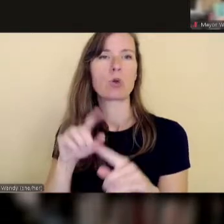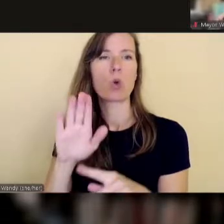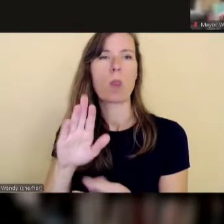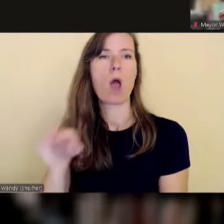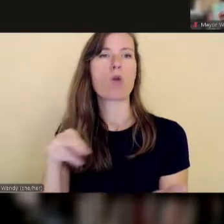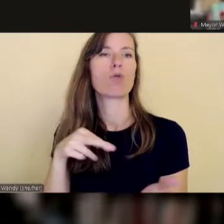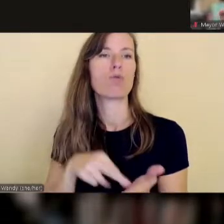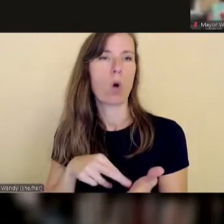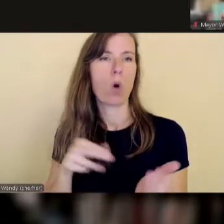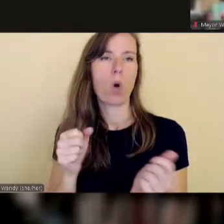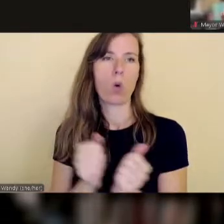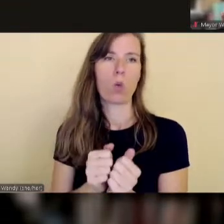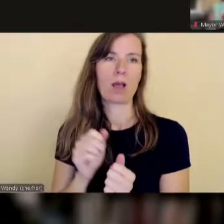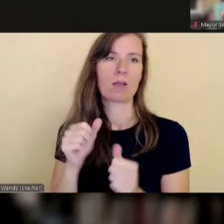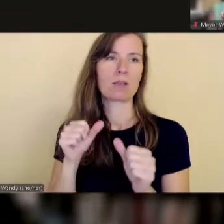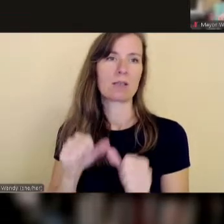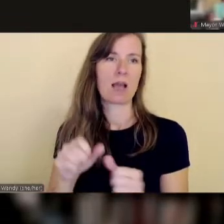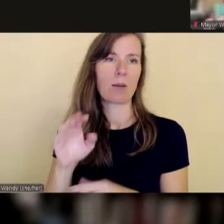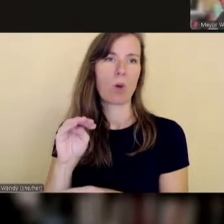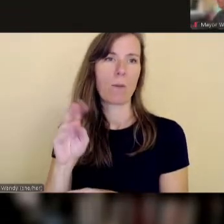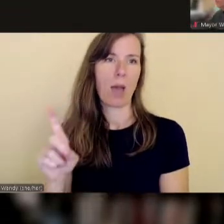Maryland.